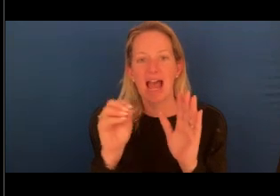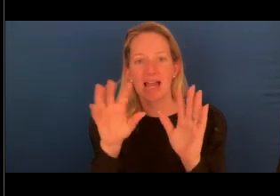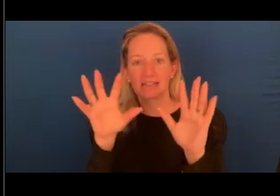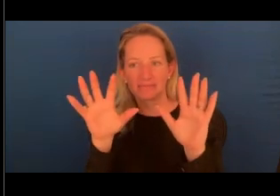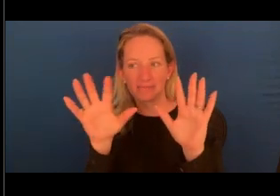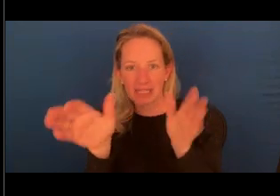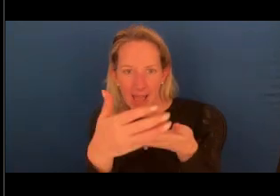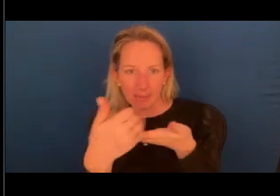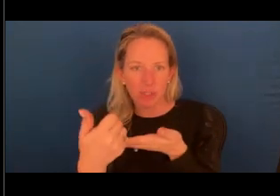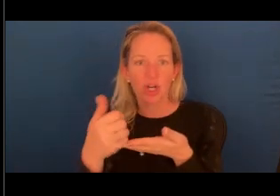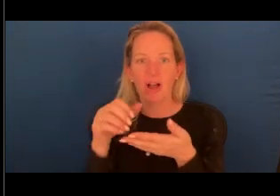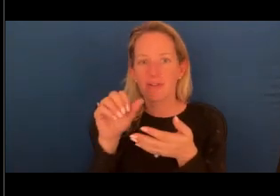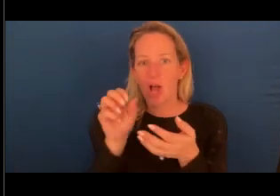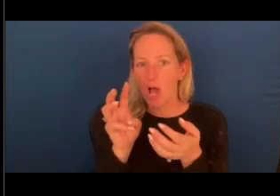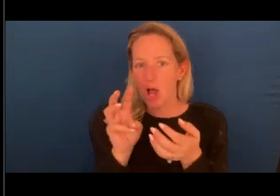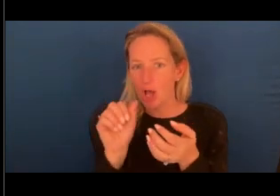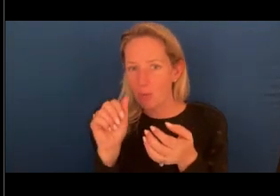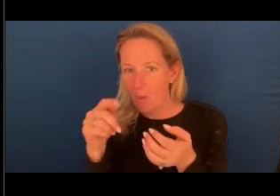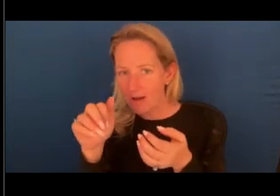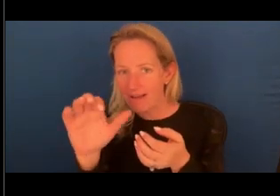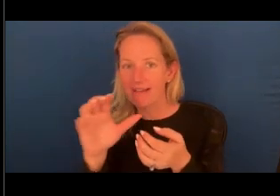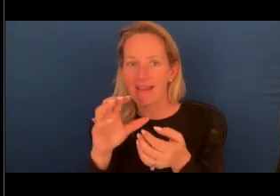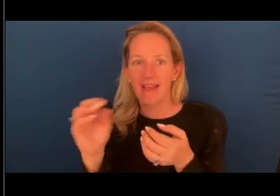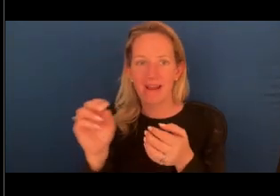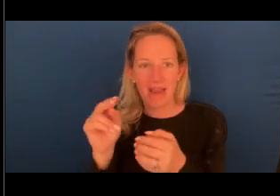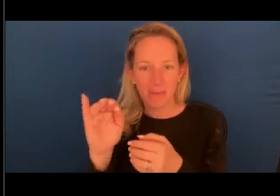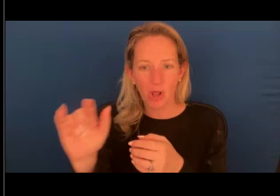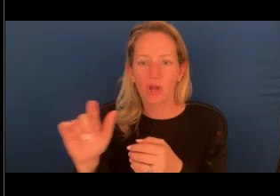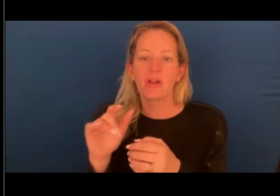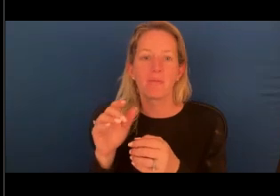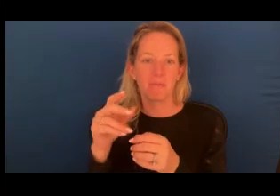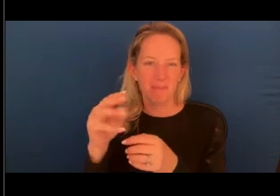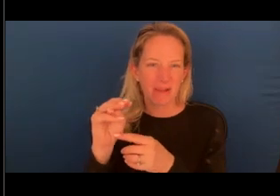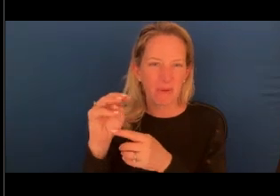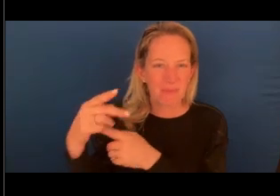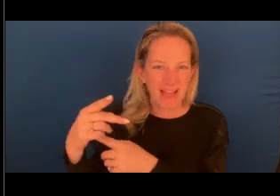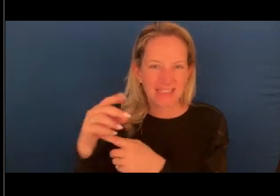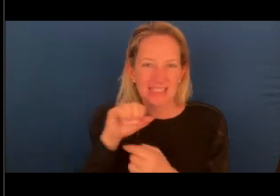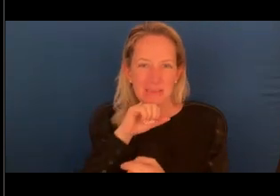Aquatic, Nano, and Microplastic Debris by Kyoo-Chul, Kenneth Park.